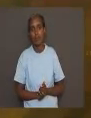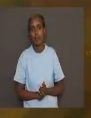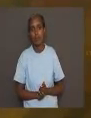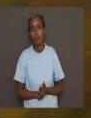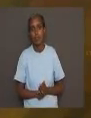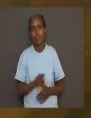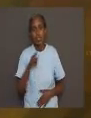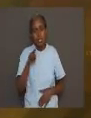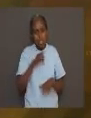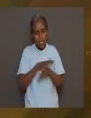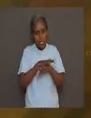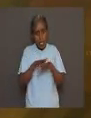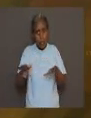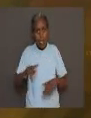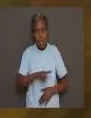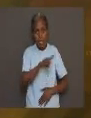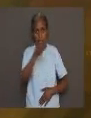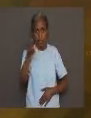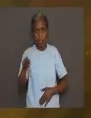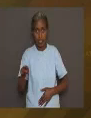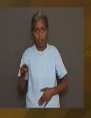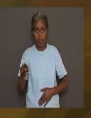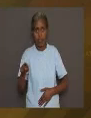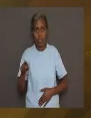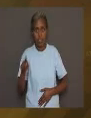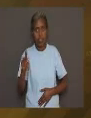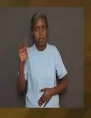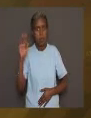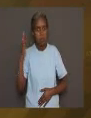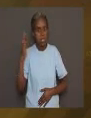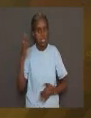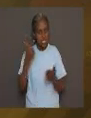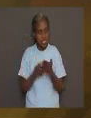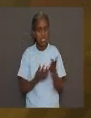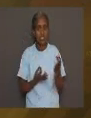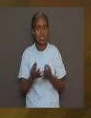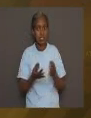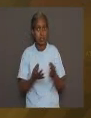Is there a plane curve that matches this description?